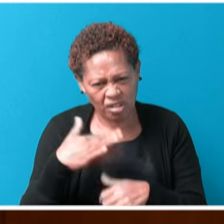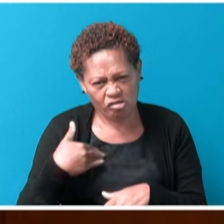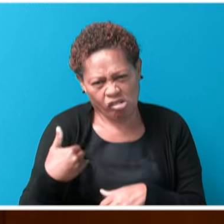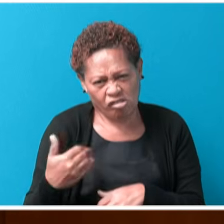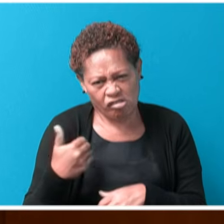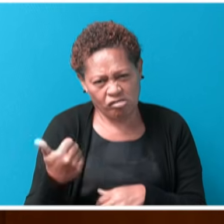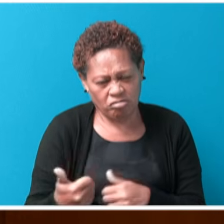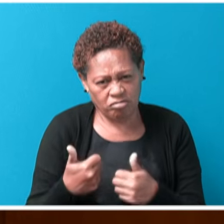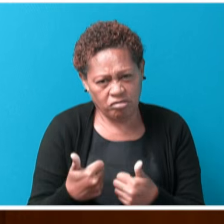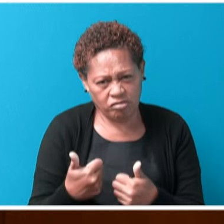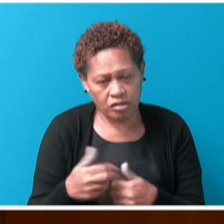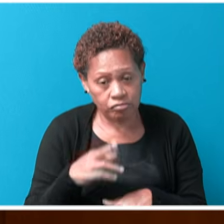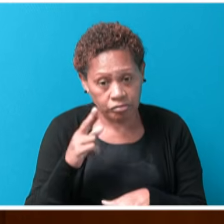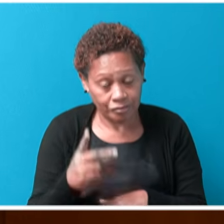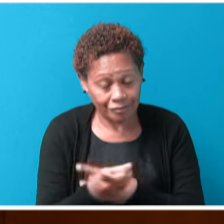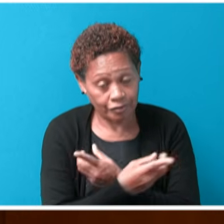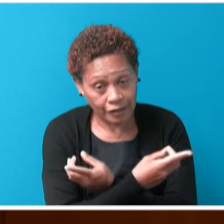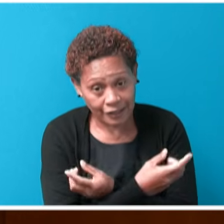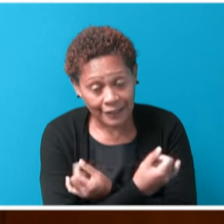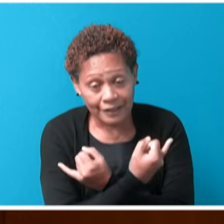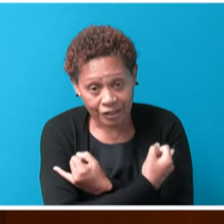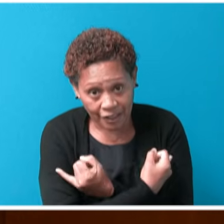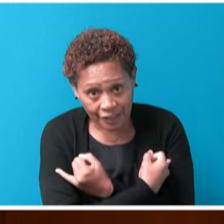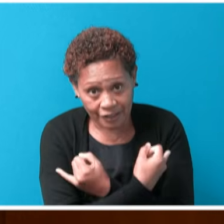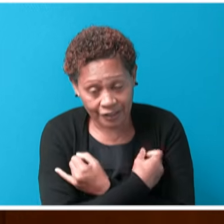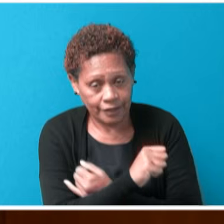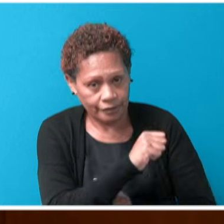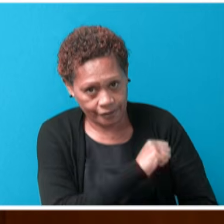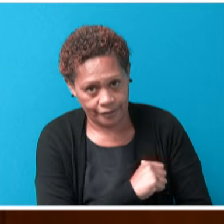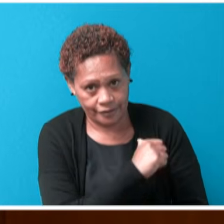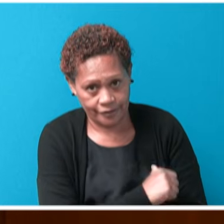transparency, integrity, and accountability, and public trust.